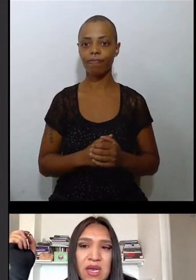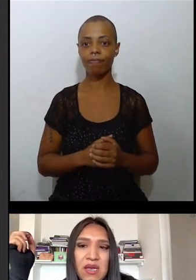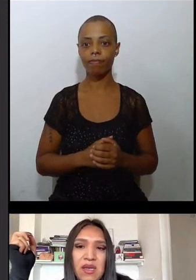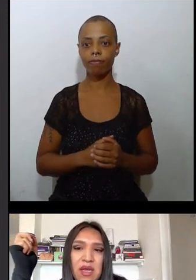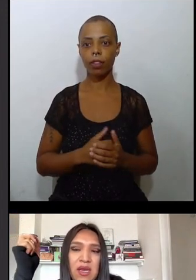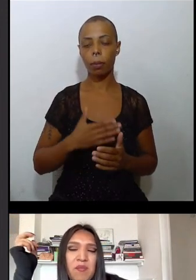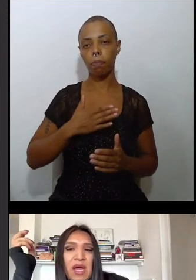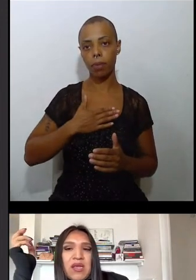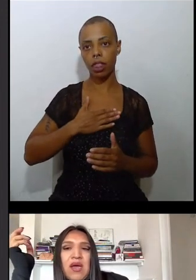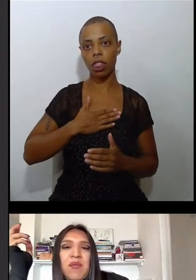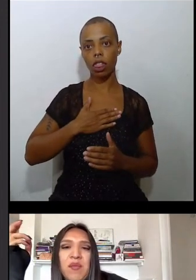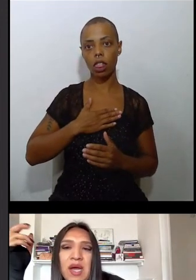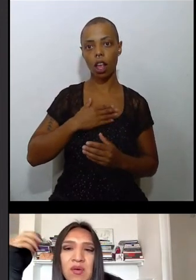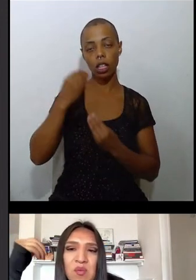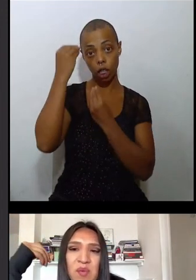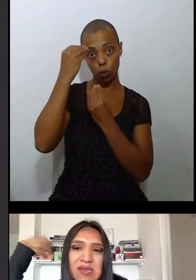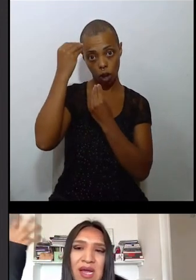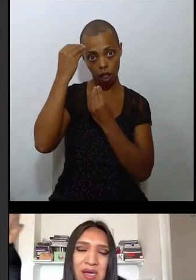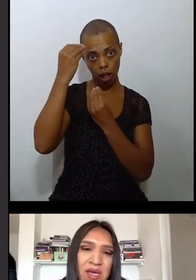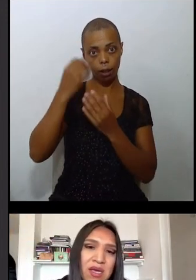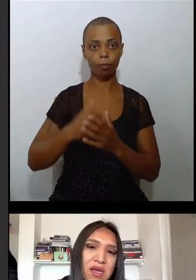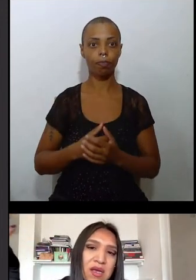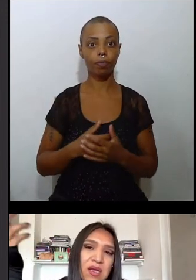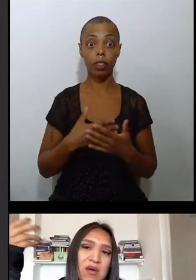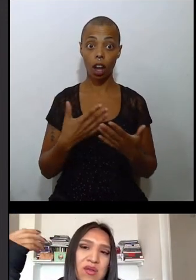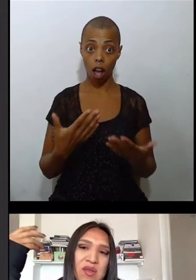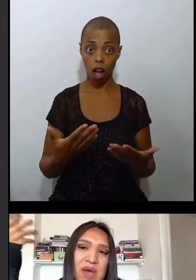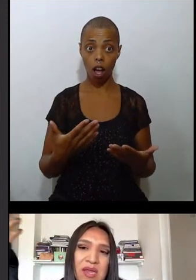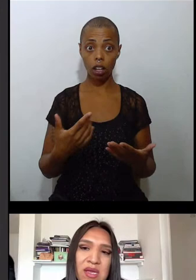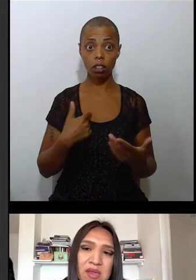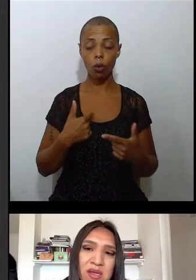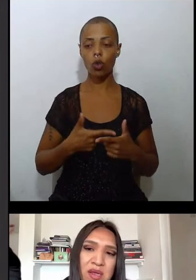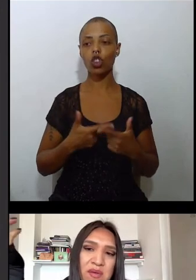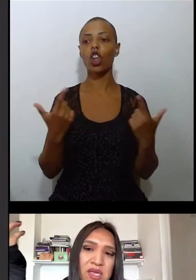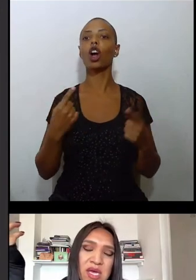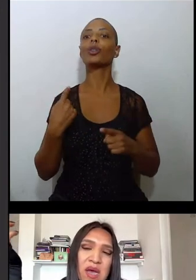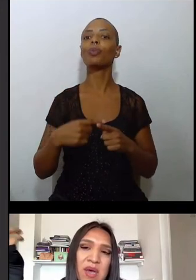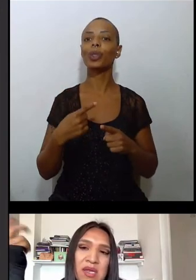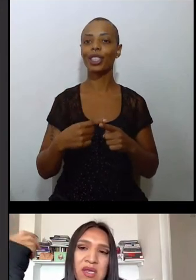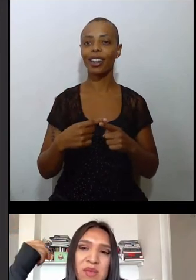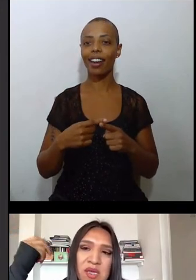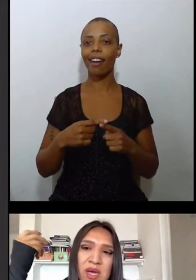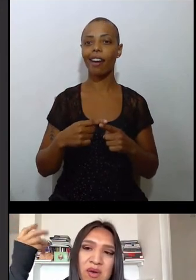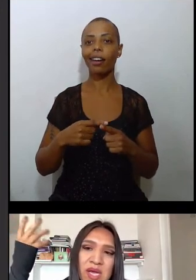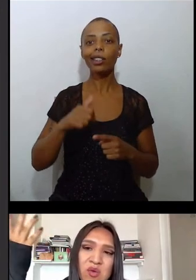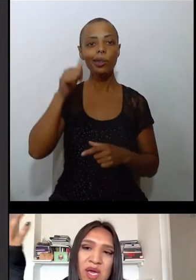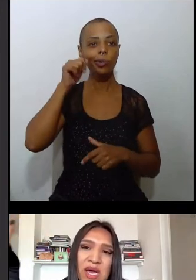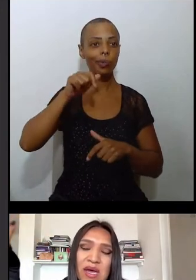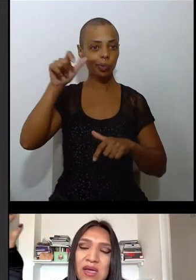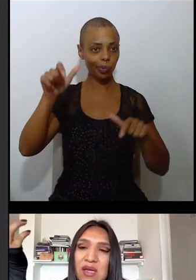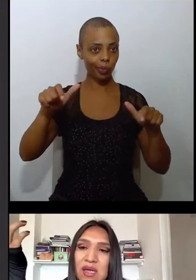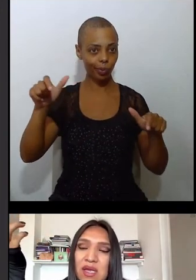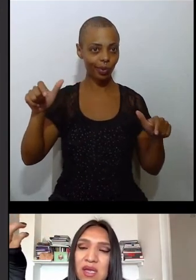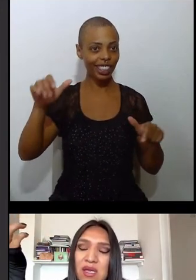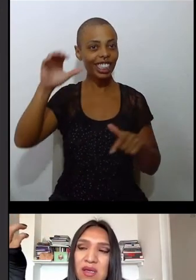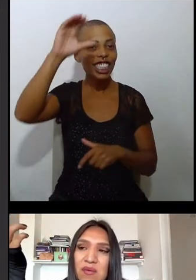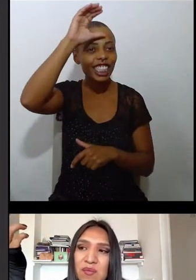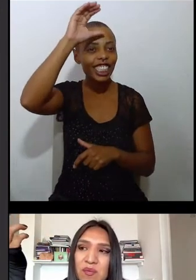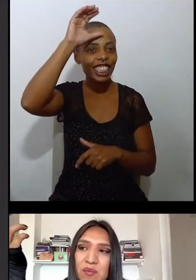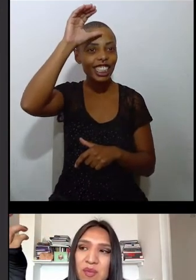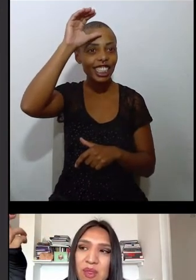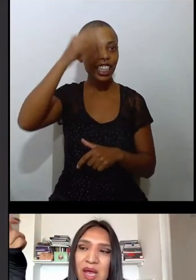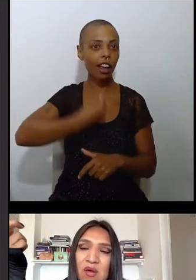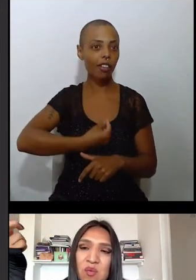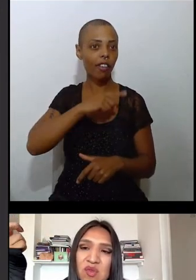question what kinds of works I wanted to produce and I was very lucky because